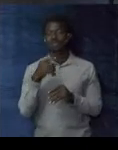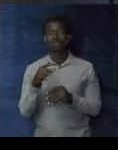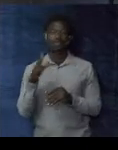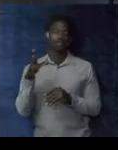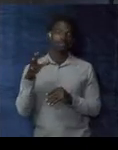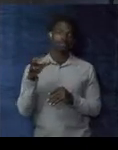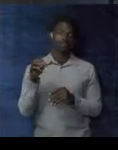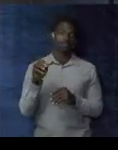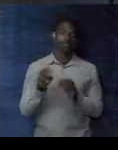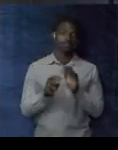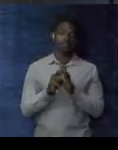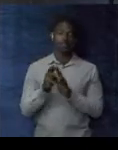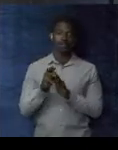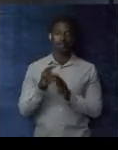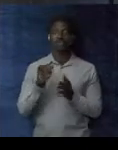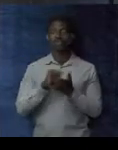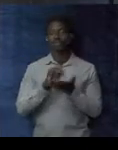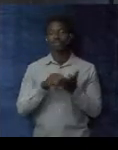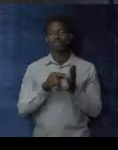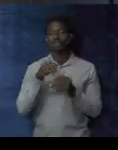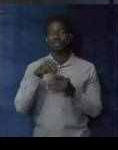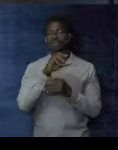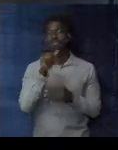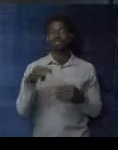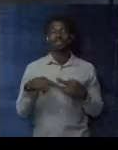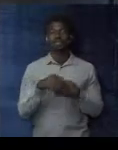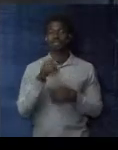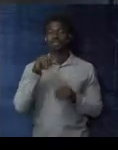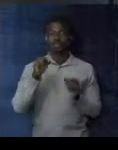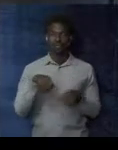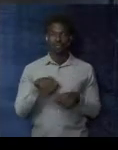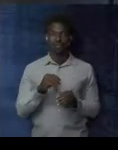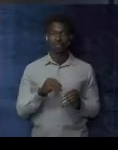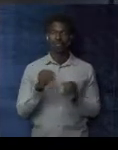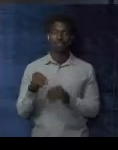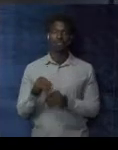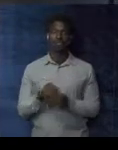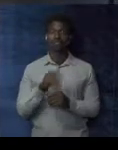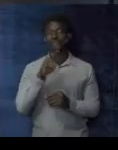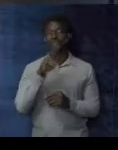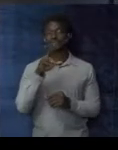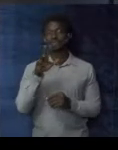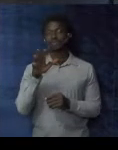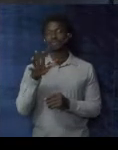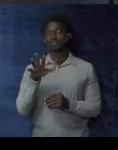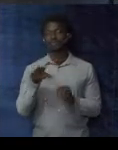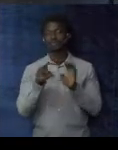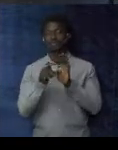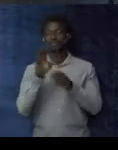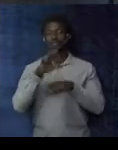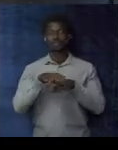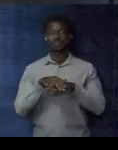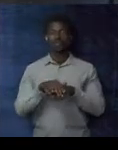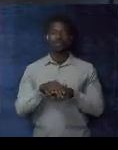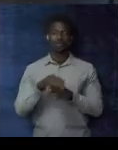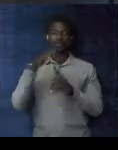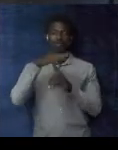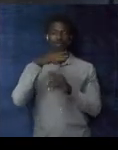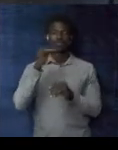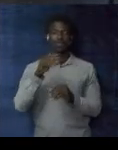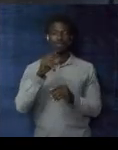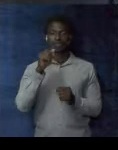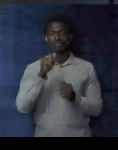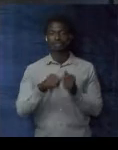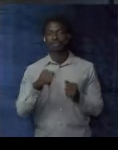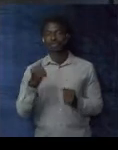there are 25 tools in 50. That means that you're saying that in a room you can fit 25 doors on top of each other. Now that's not possible, not unless